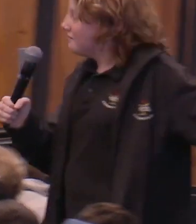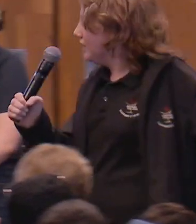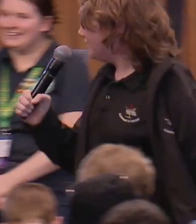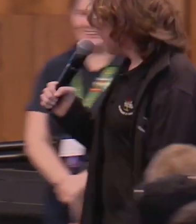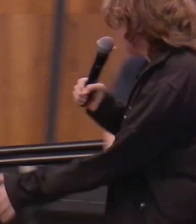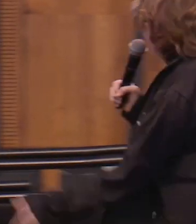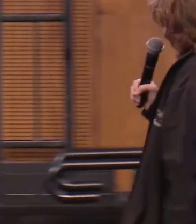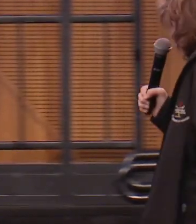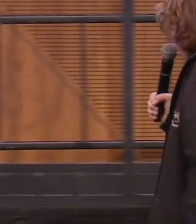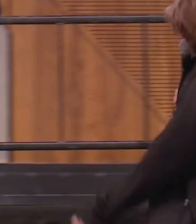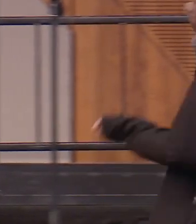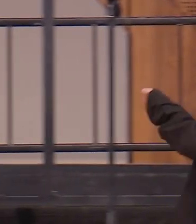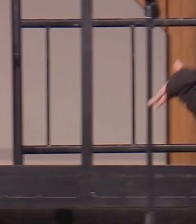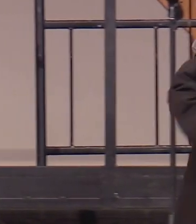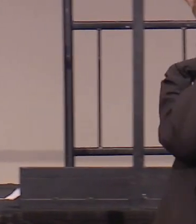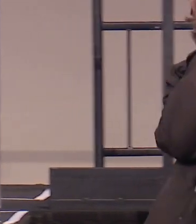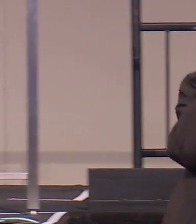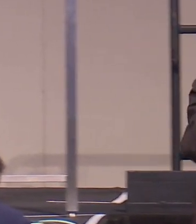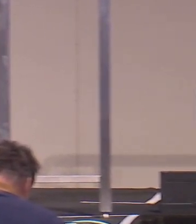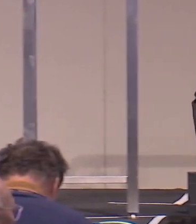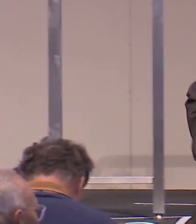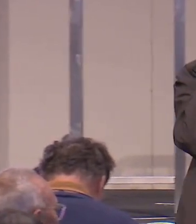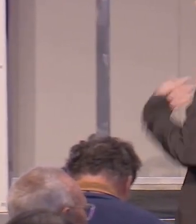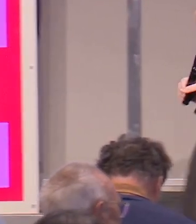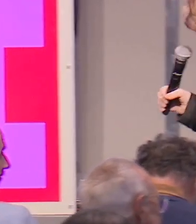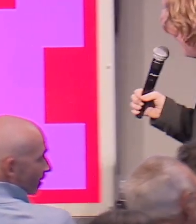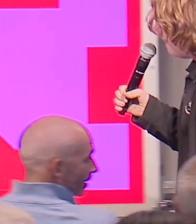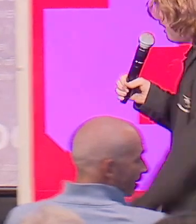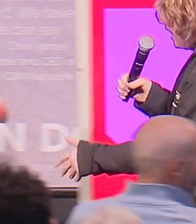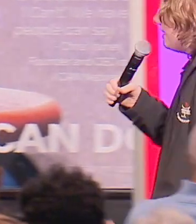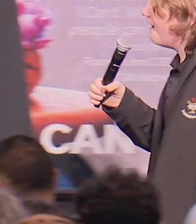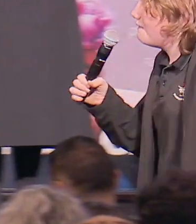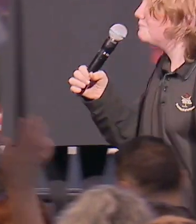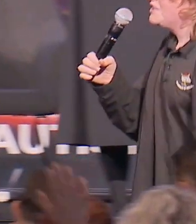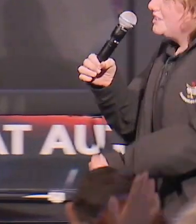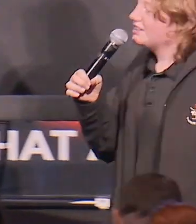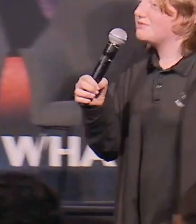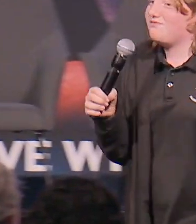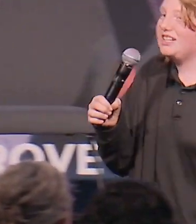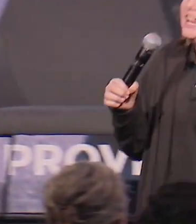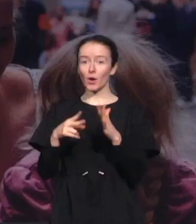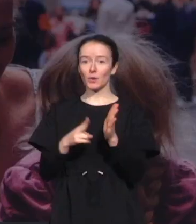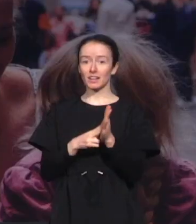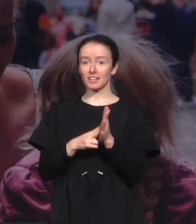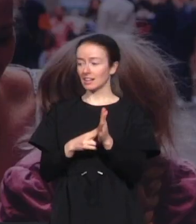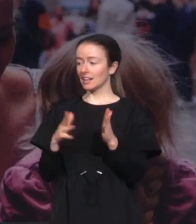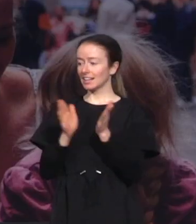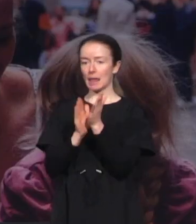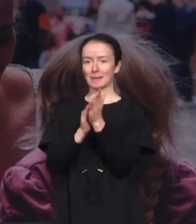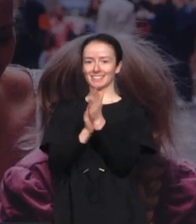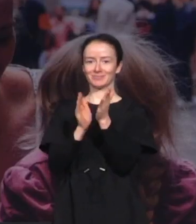Okay. Well, if there are no more questions, I guess that's kind of it. Thanks, Owen. All right. Claps.